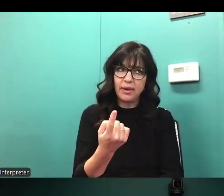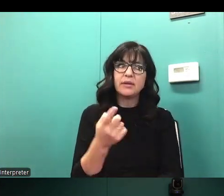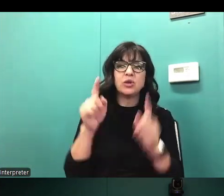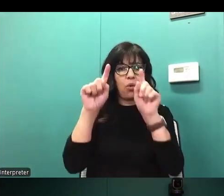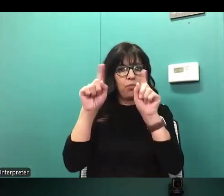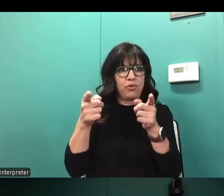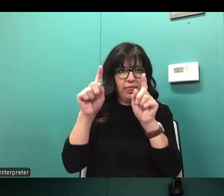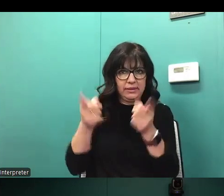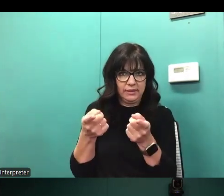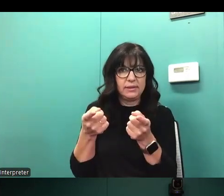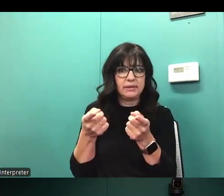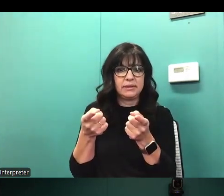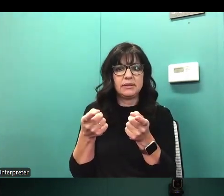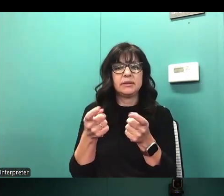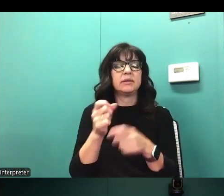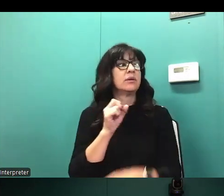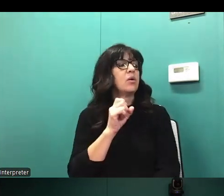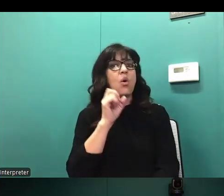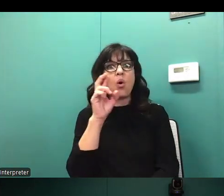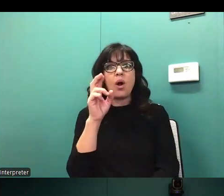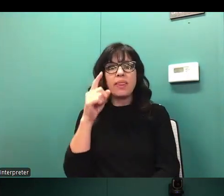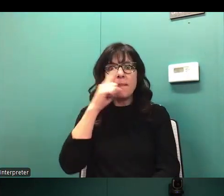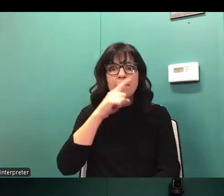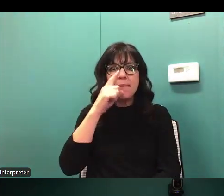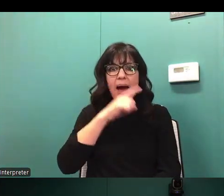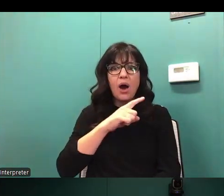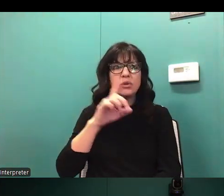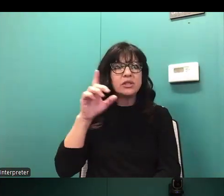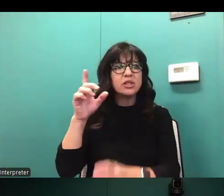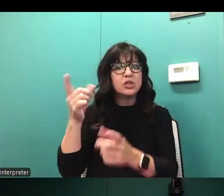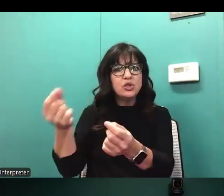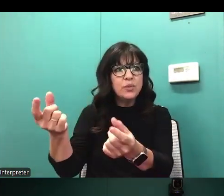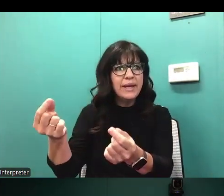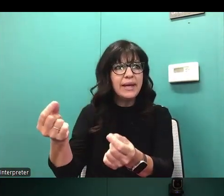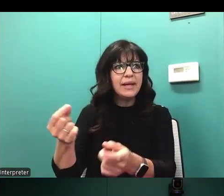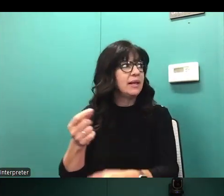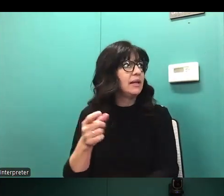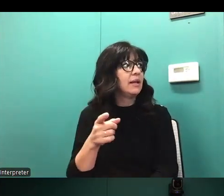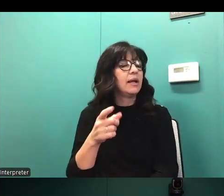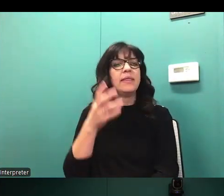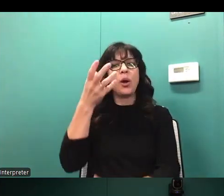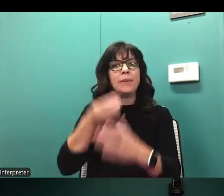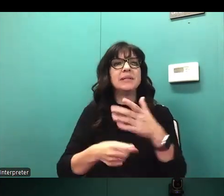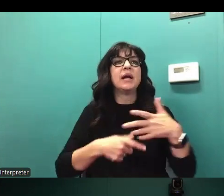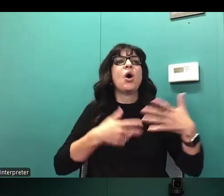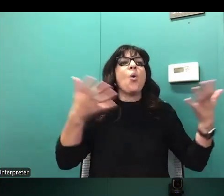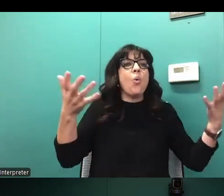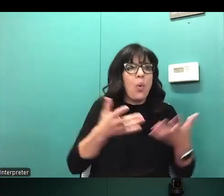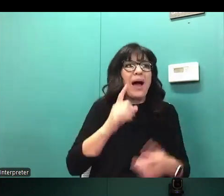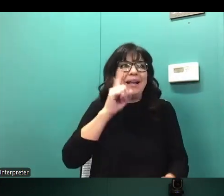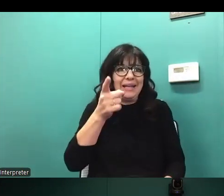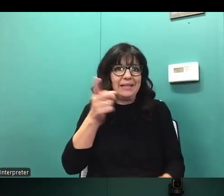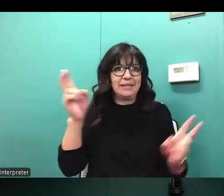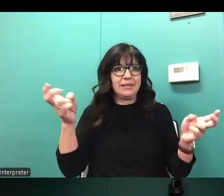parentheses. Or the mouse doing, if you put the parenthesis, you know that they're missing what is. So yes, they might